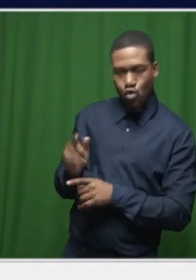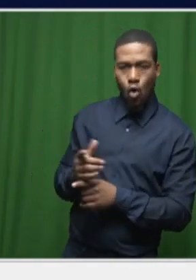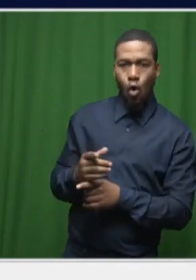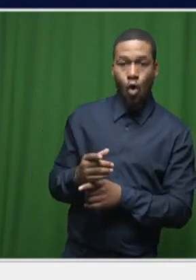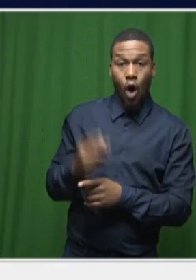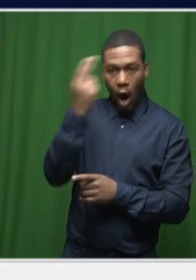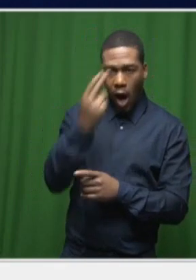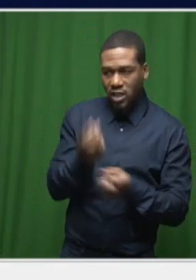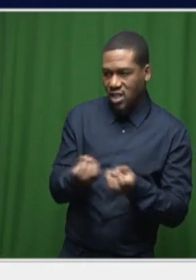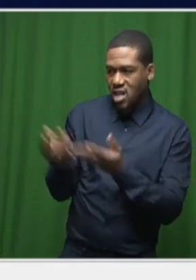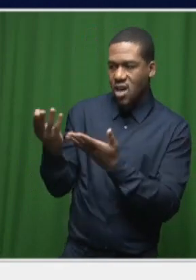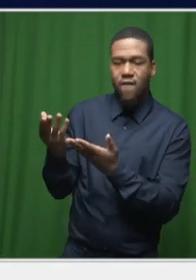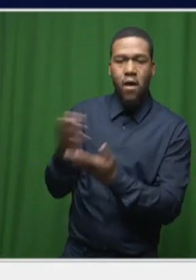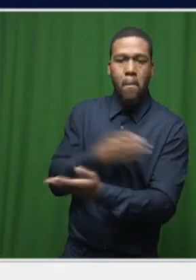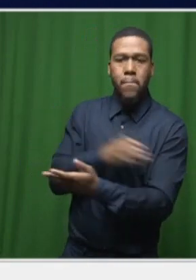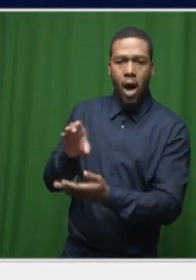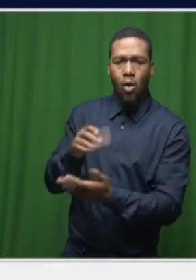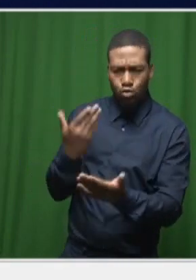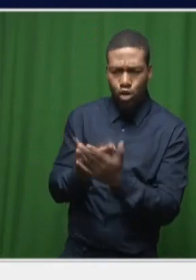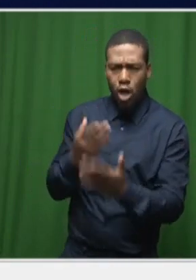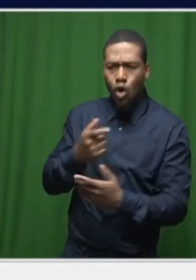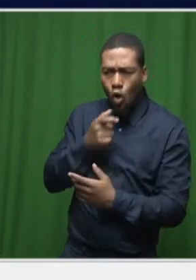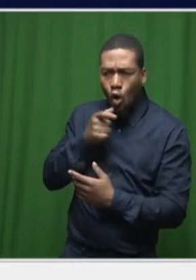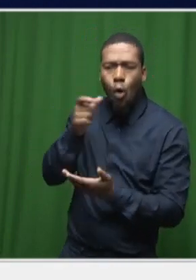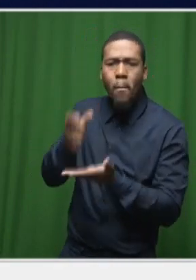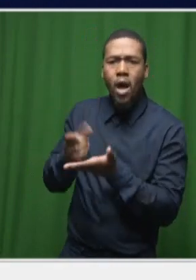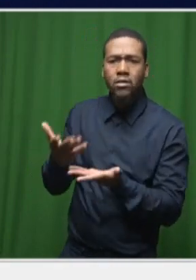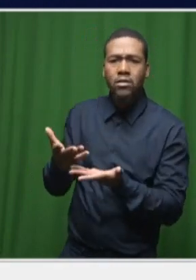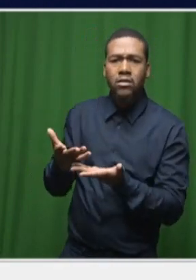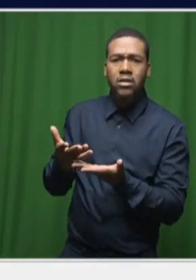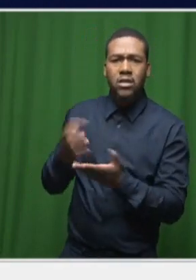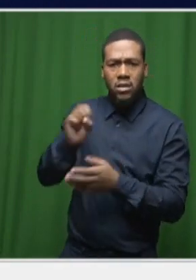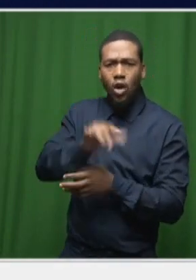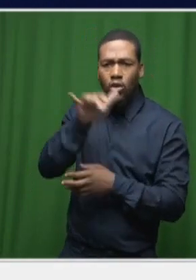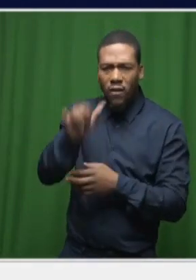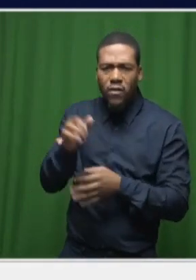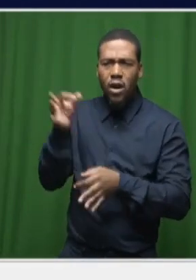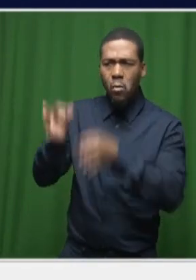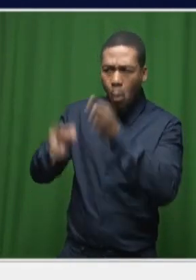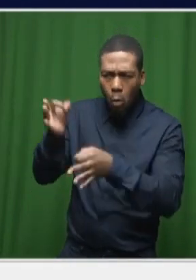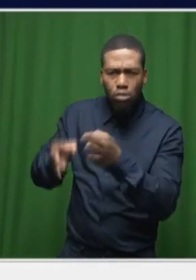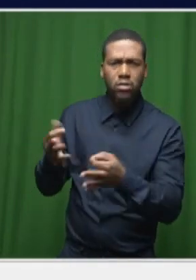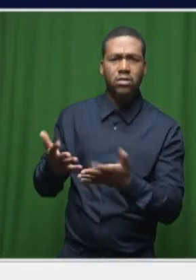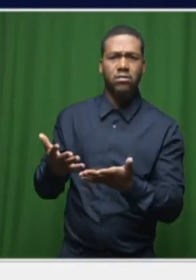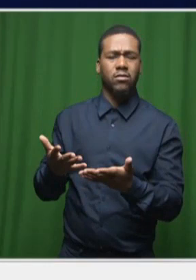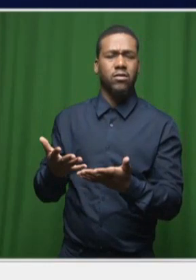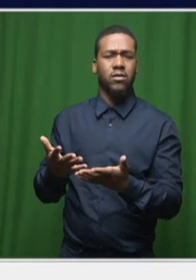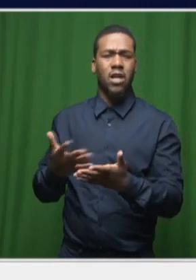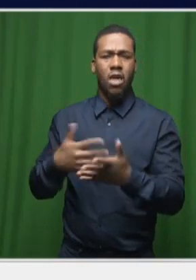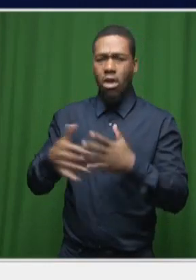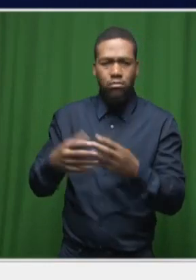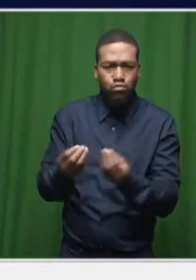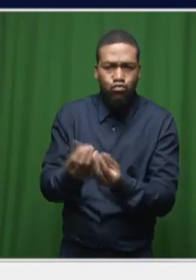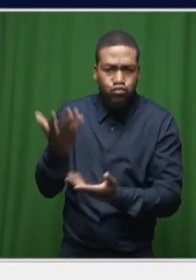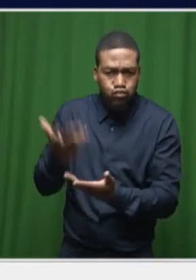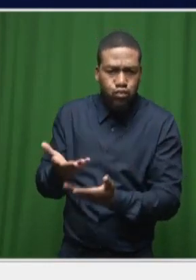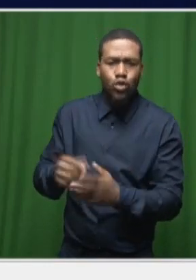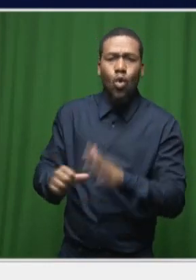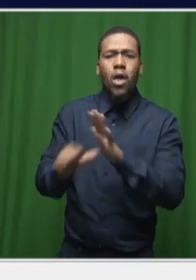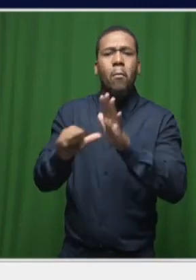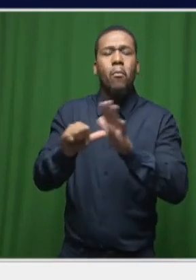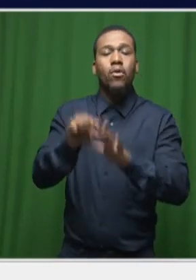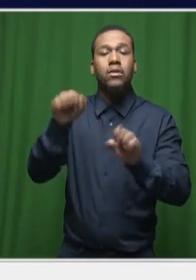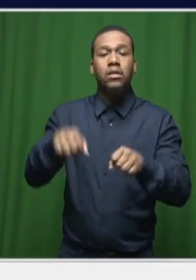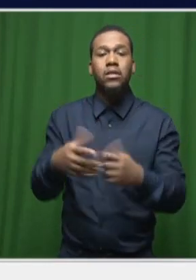and comment on the South African context and specifically what's happening in the social-political context. So I think it's incredibly important to have